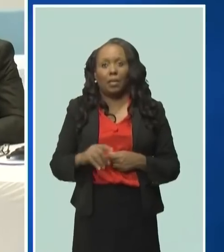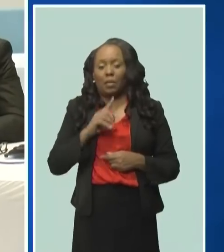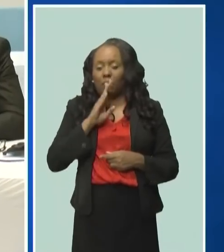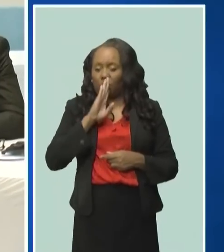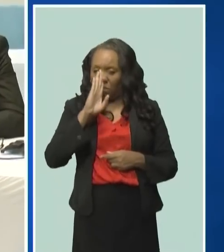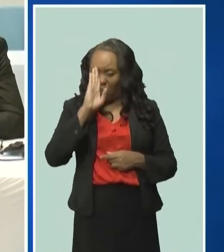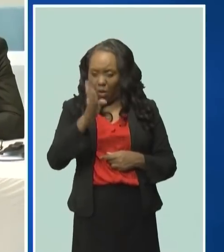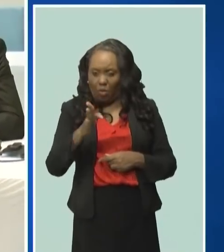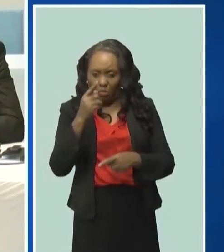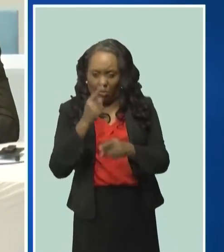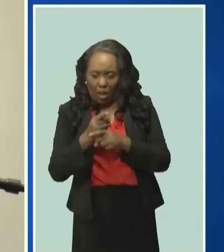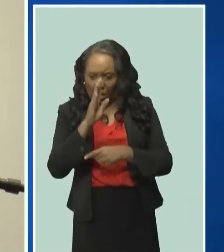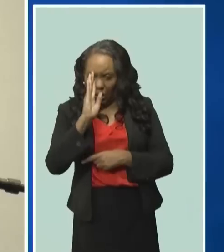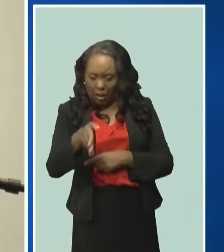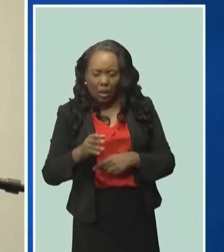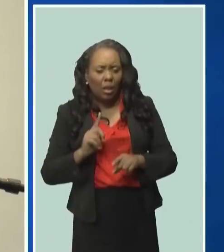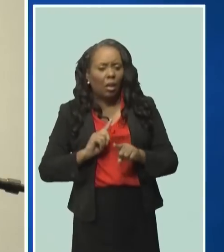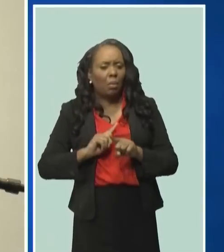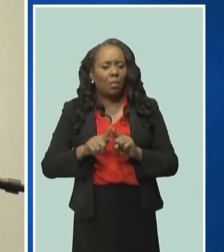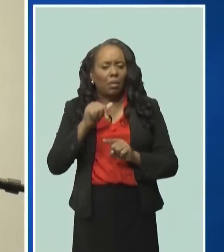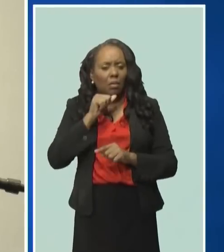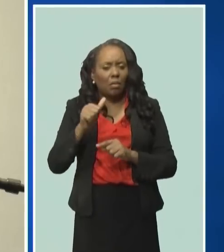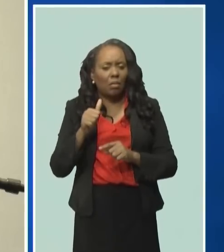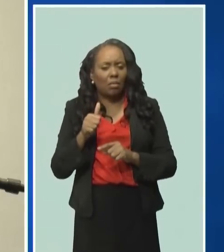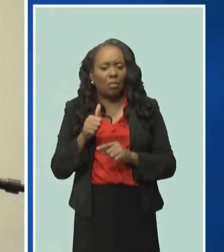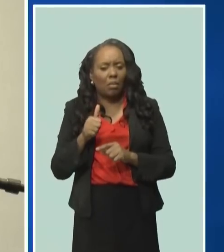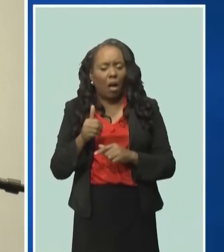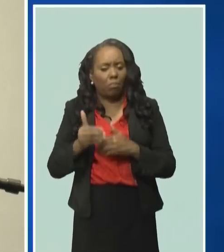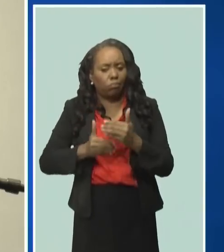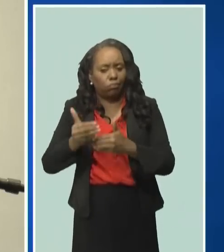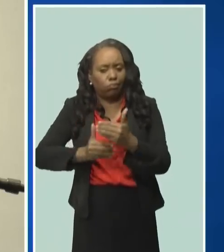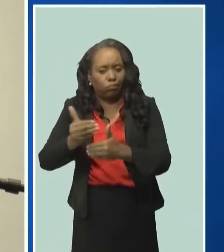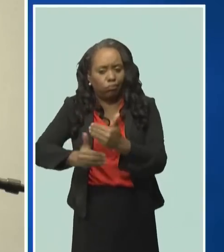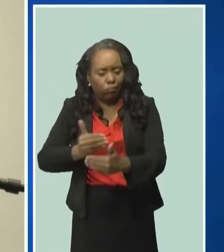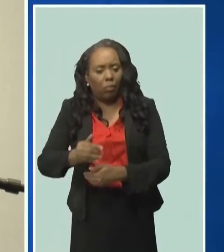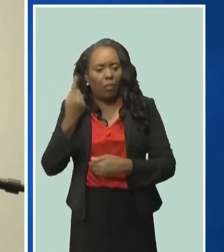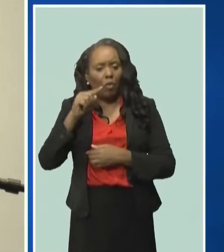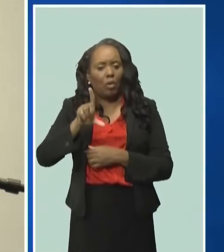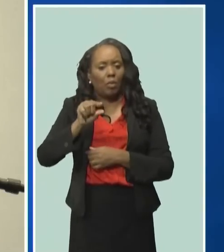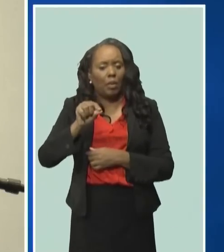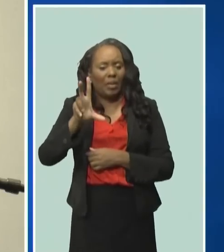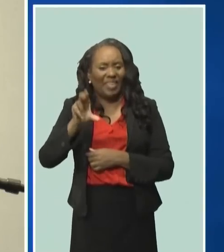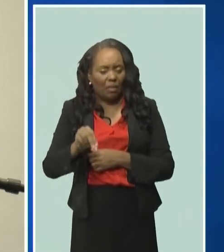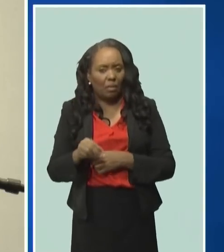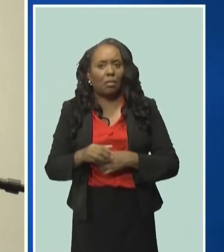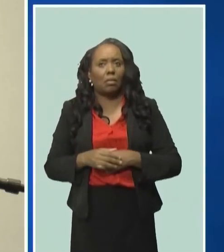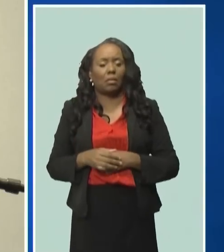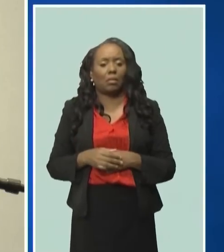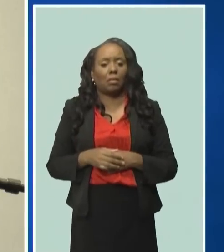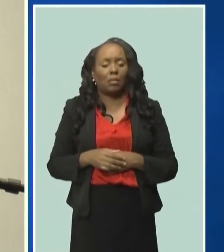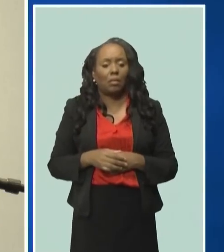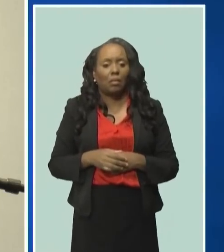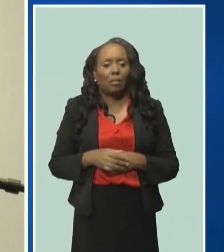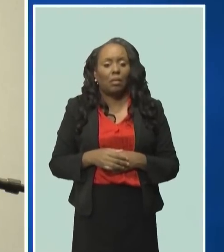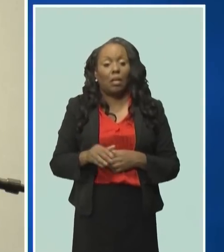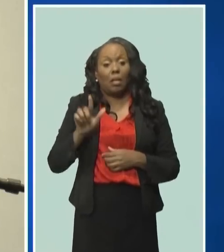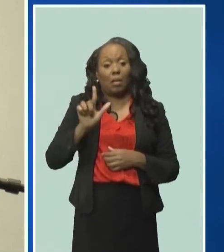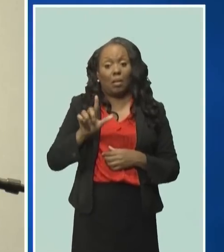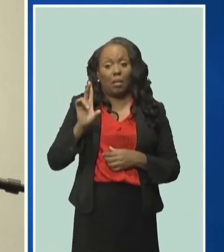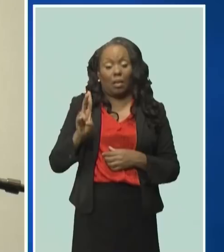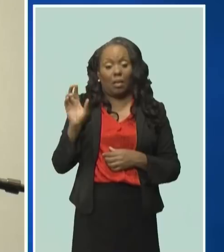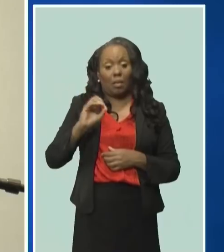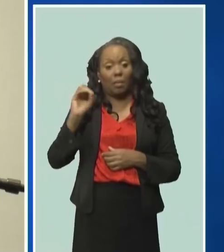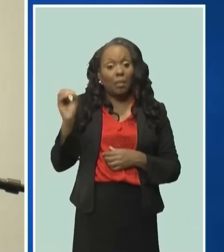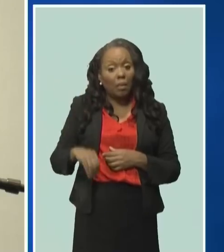direction, but not at a sufficient pace to reach the finish line by 2030. And alarmingly, 27% of